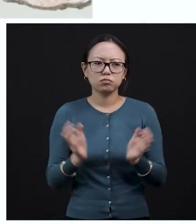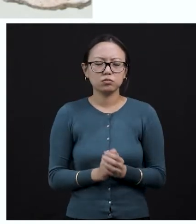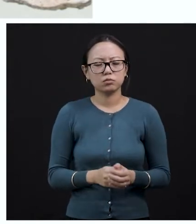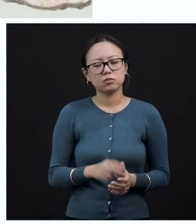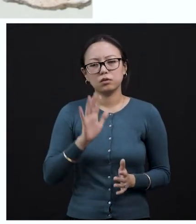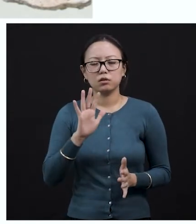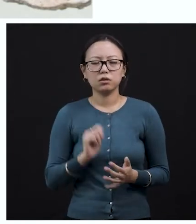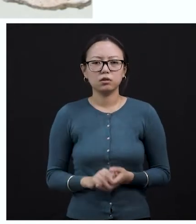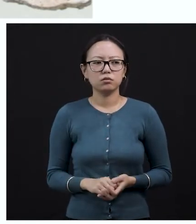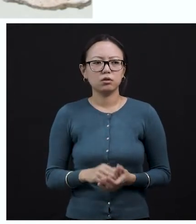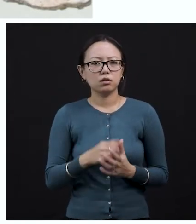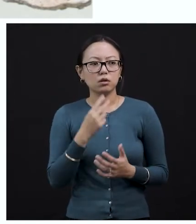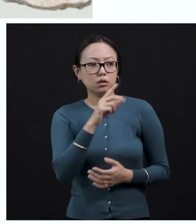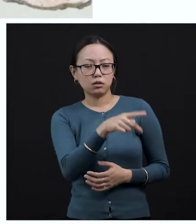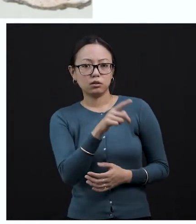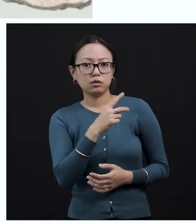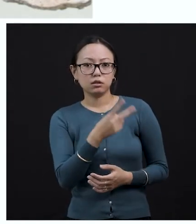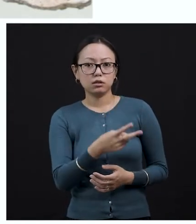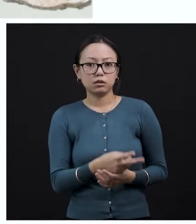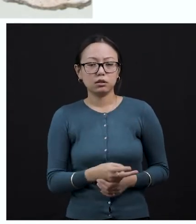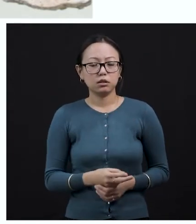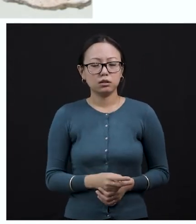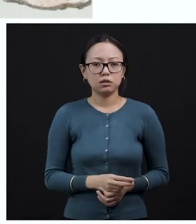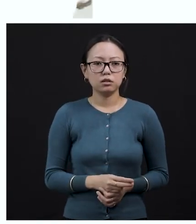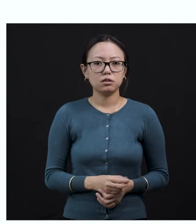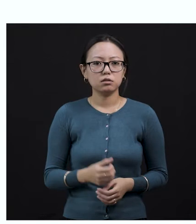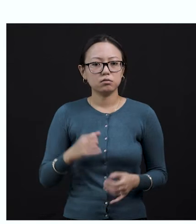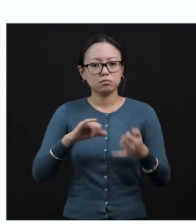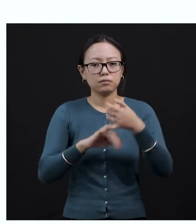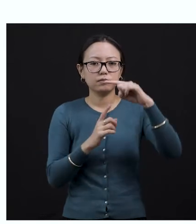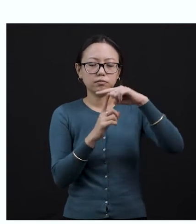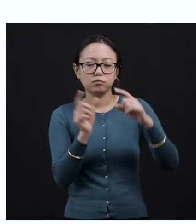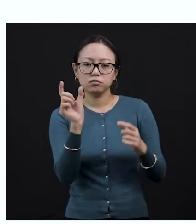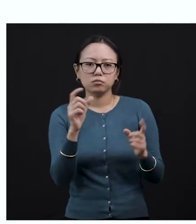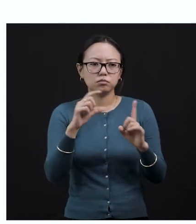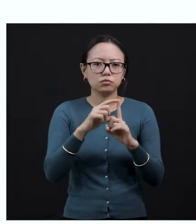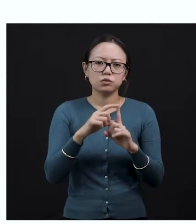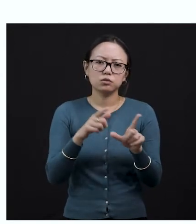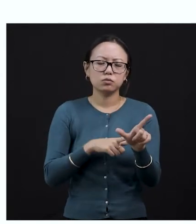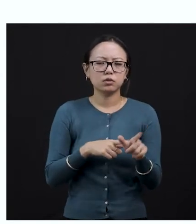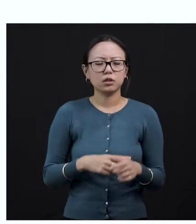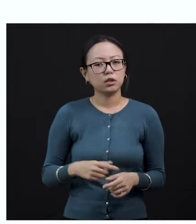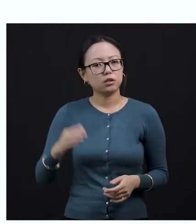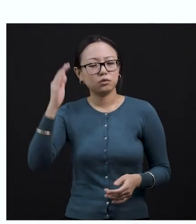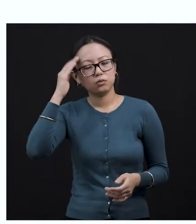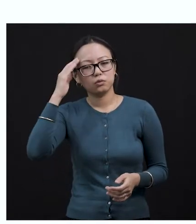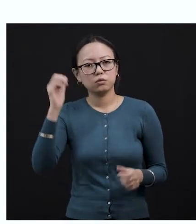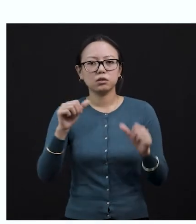to study about the Aryan civilization. All right. Now again,